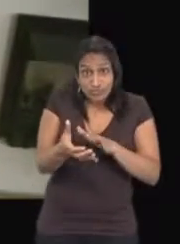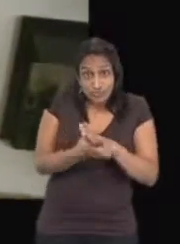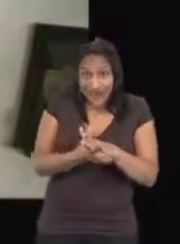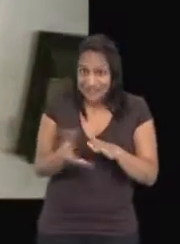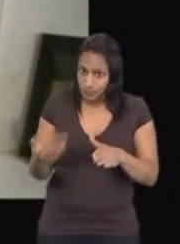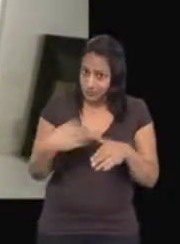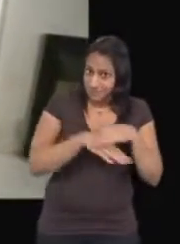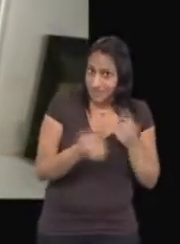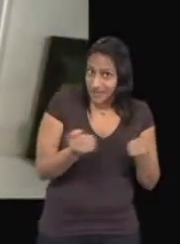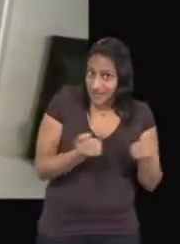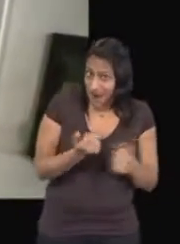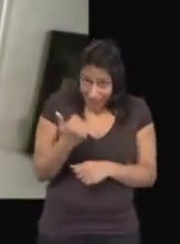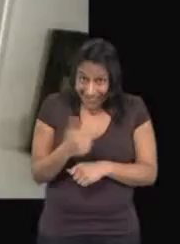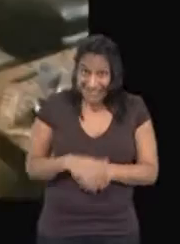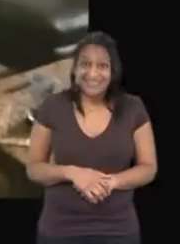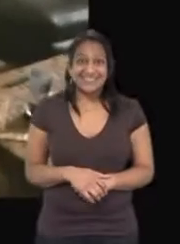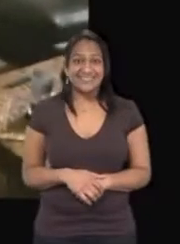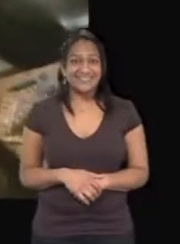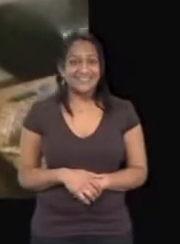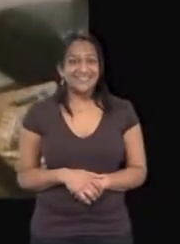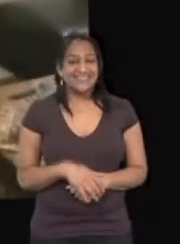and your trainers and we'll go out in the car, okay?